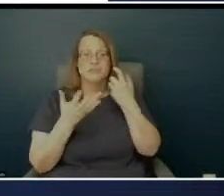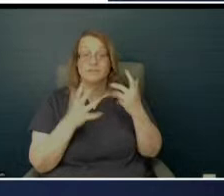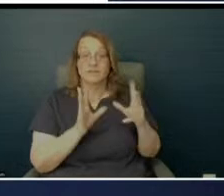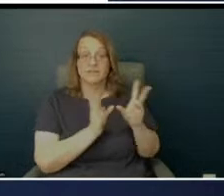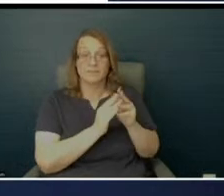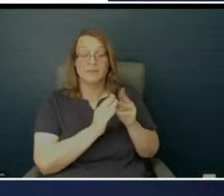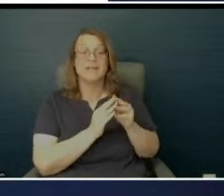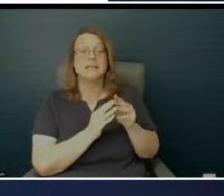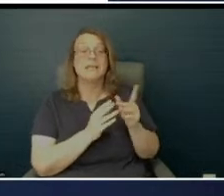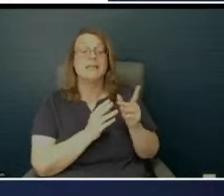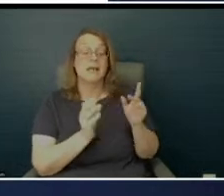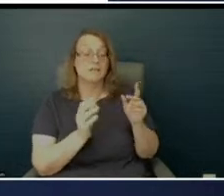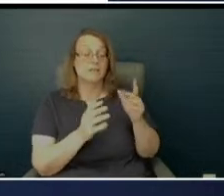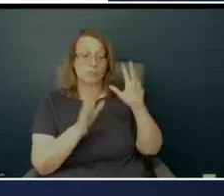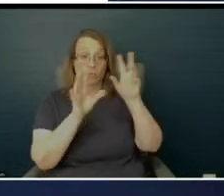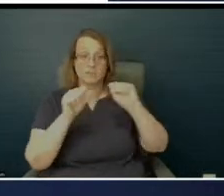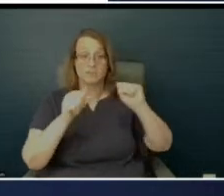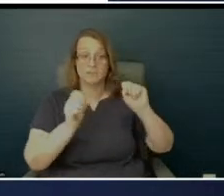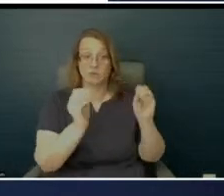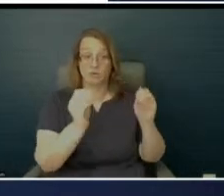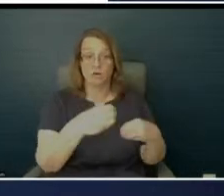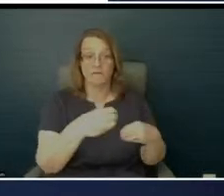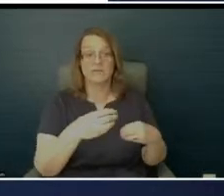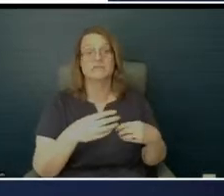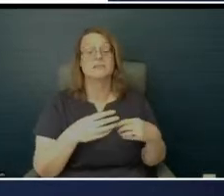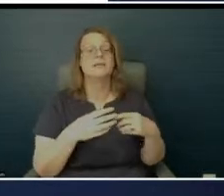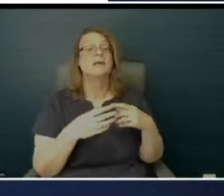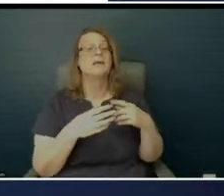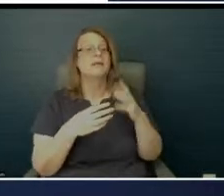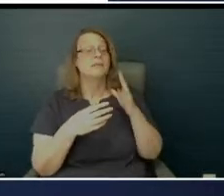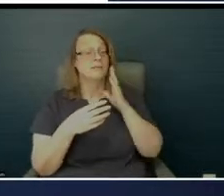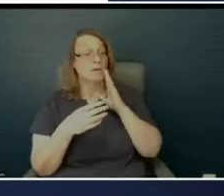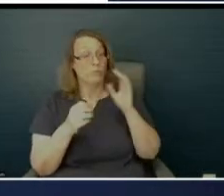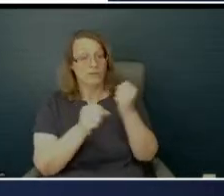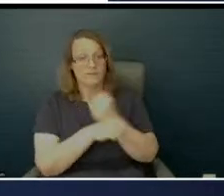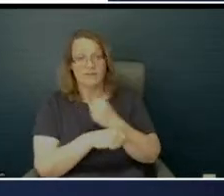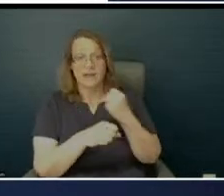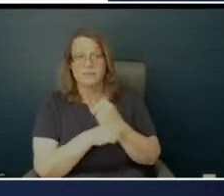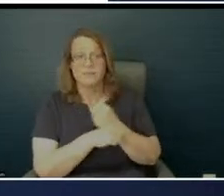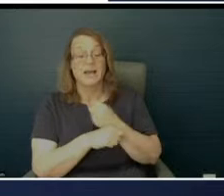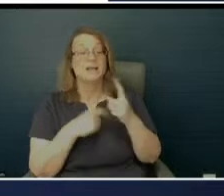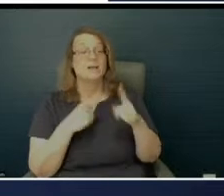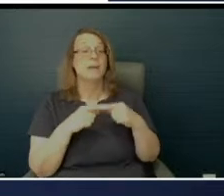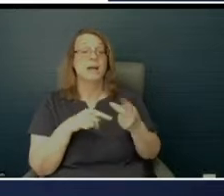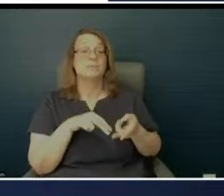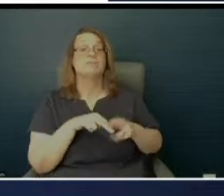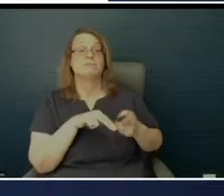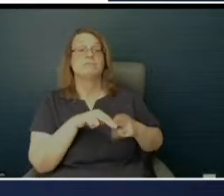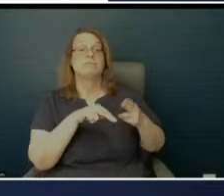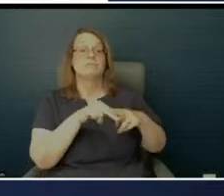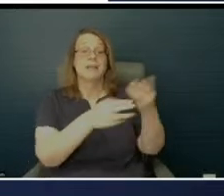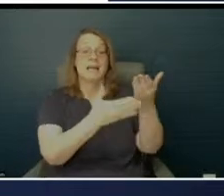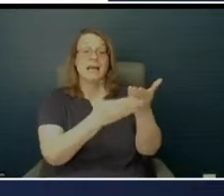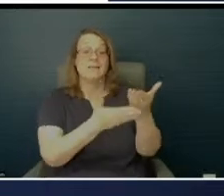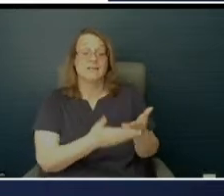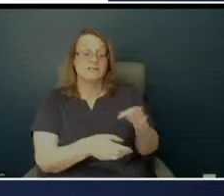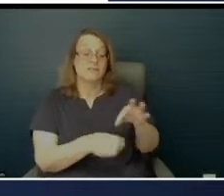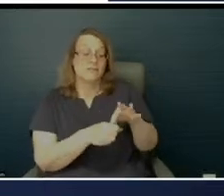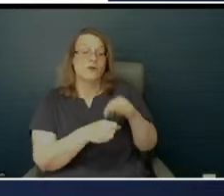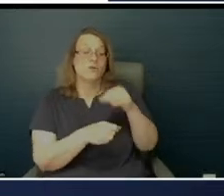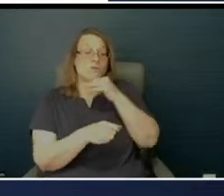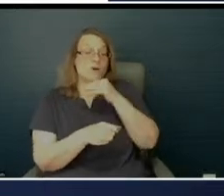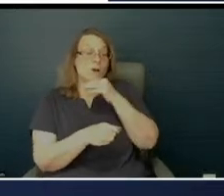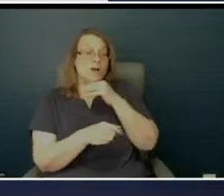preparing to fight back against mounting evidence of voter fraud. Stay tuned." On the same day he met with these Republican members